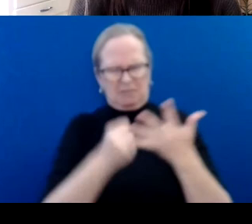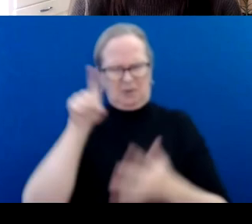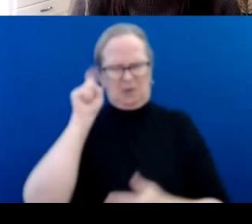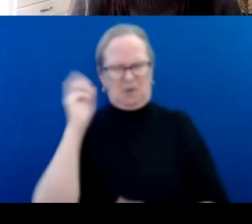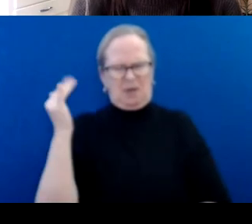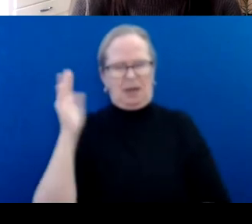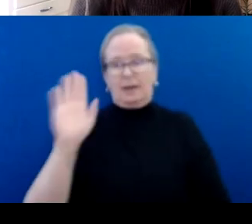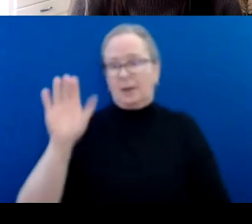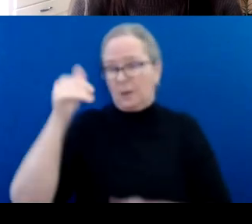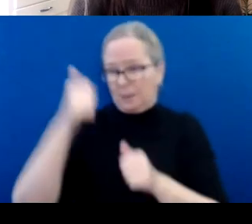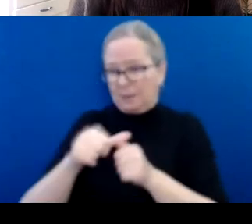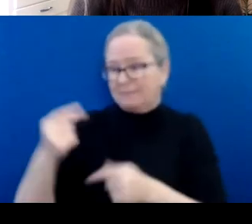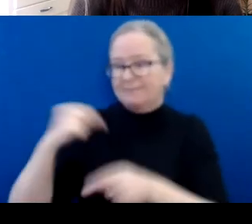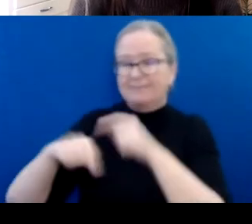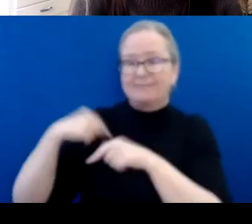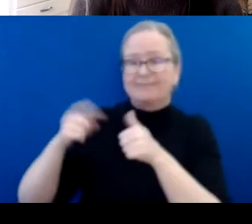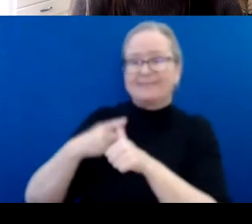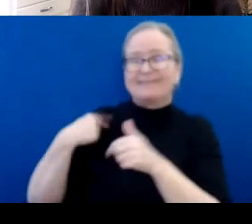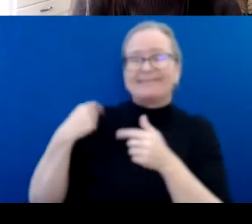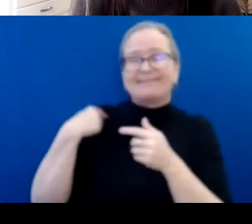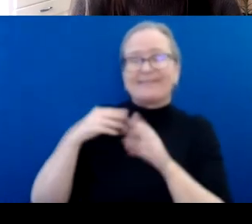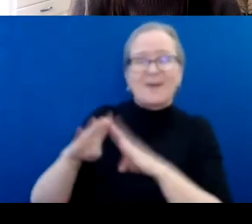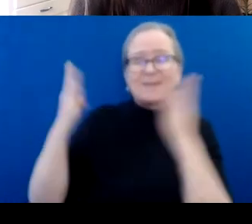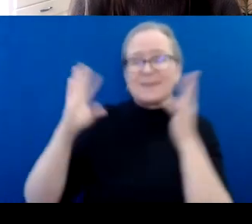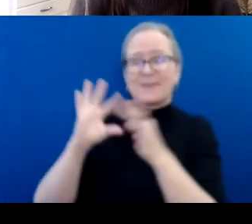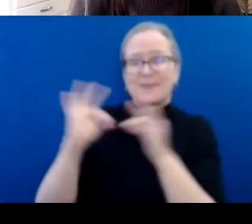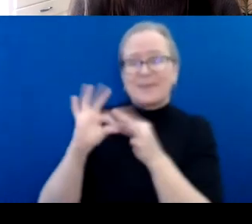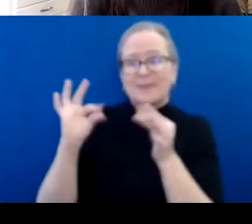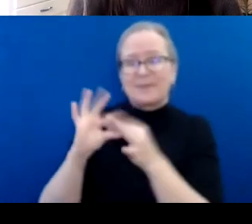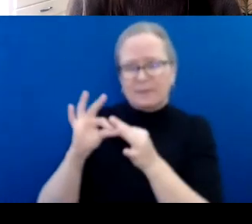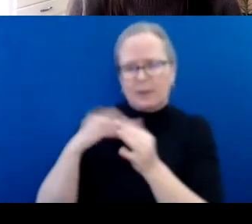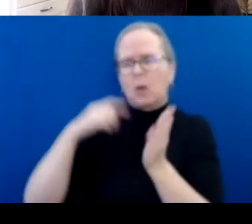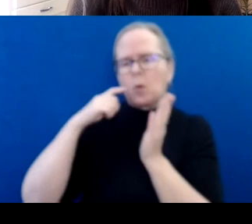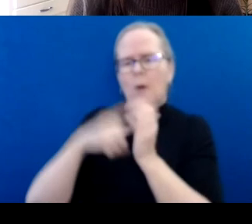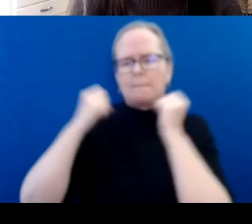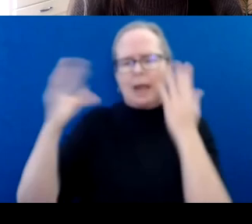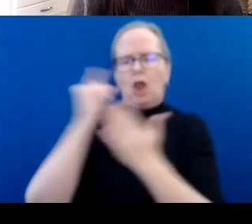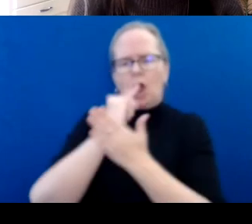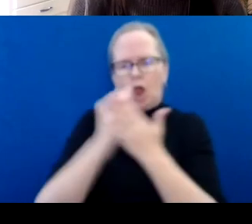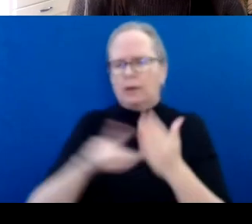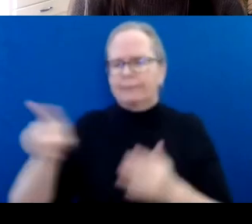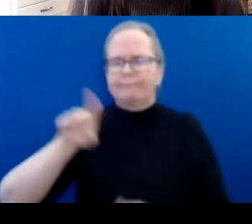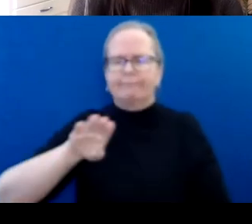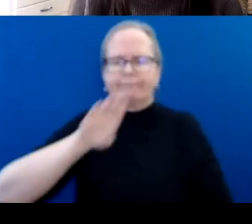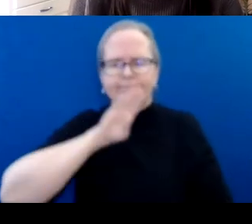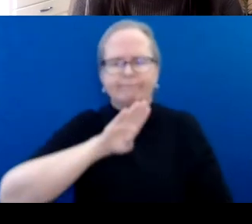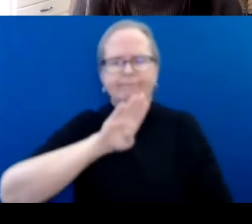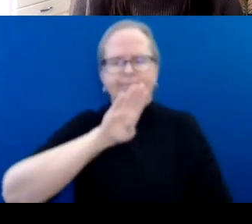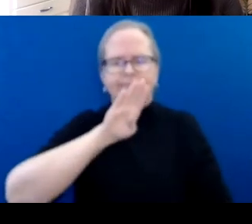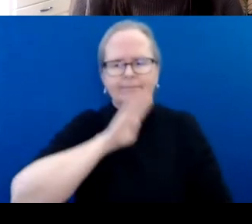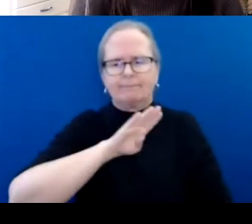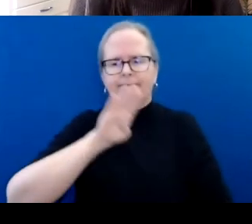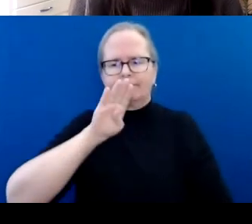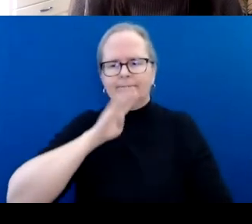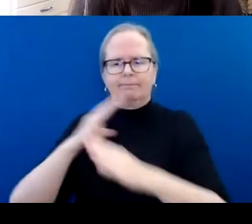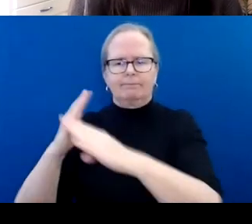to access and full participation in our society, sector, and in granting, which have historically